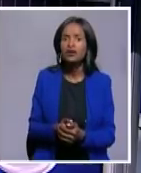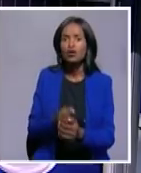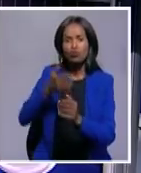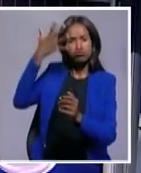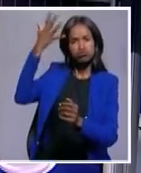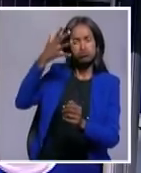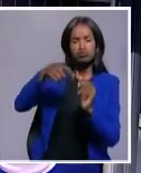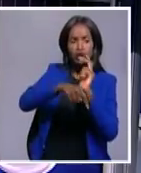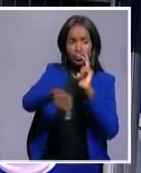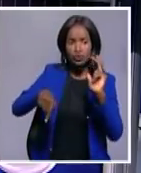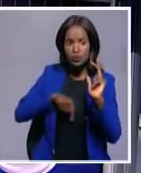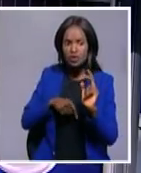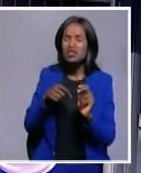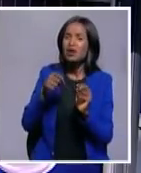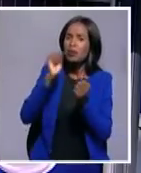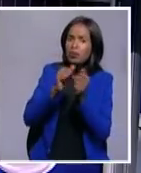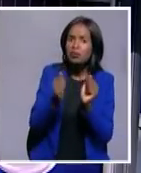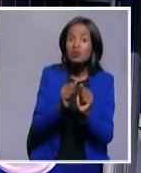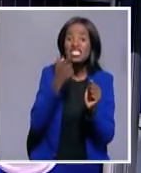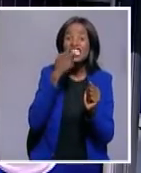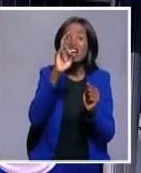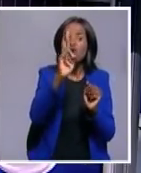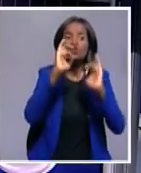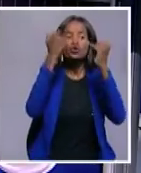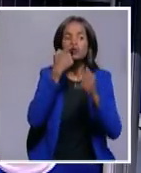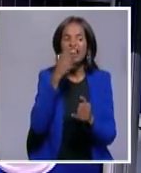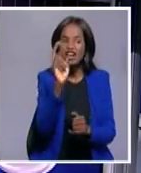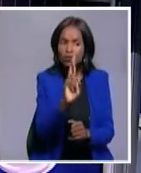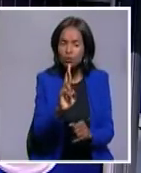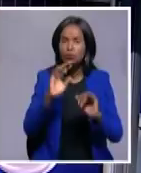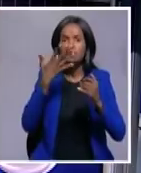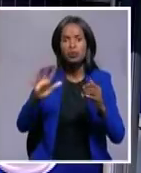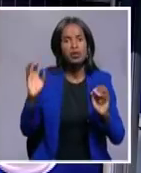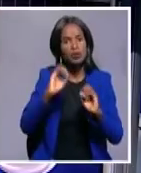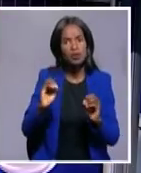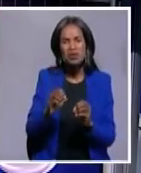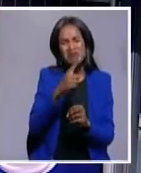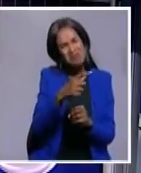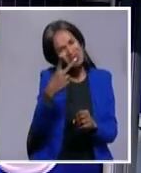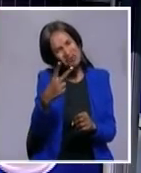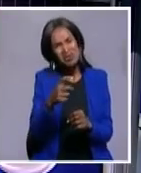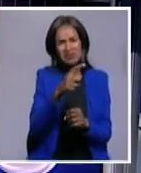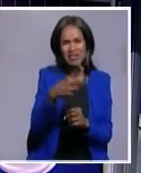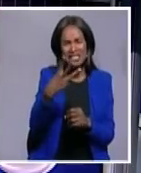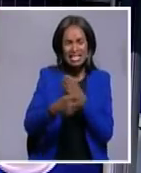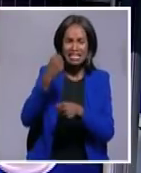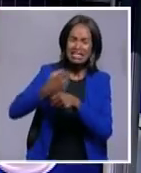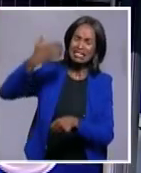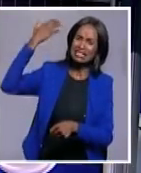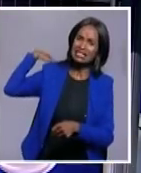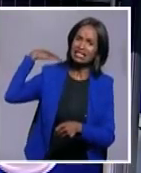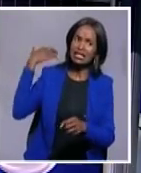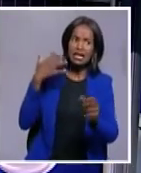Namibian nation on the situation of water in Rundu. About 12 to 13 years ago, our